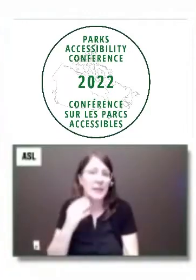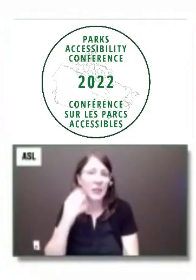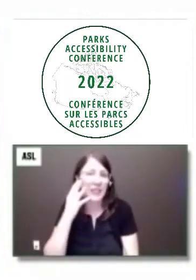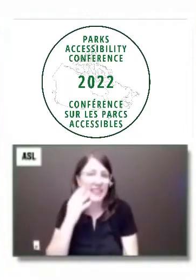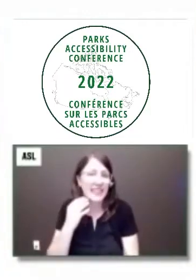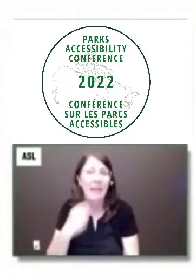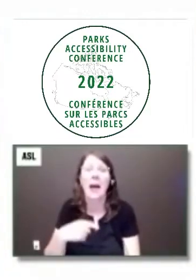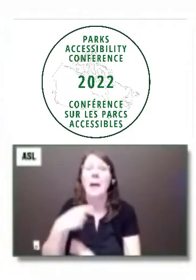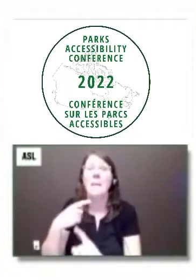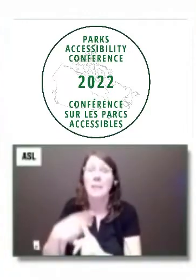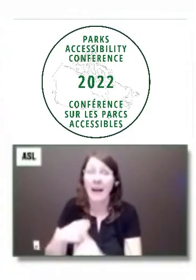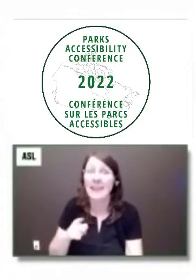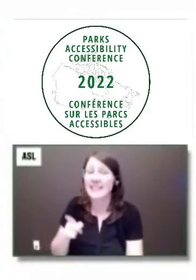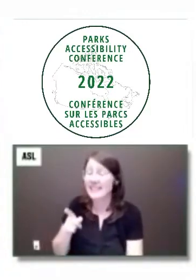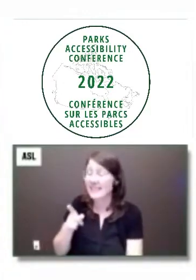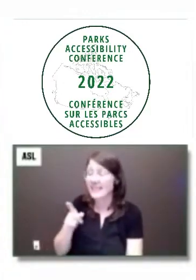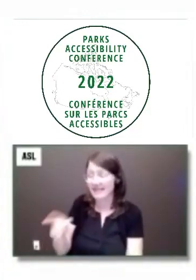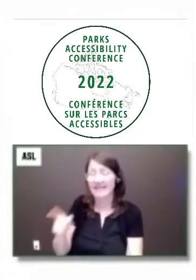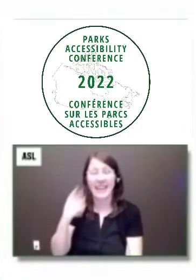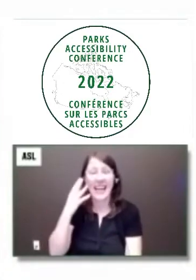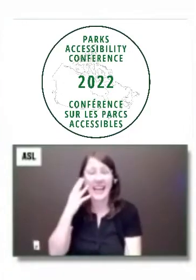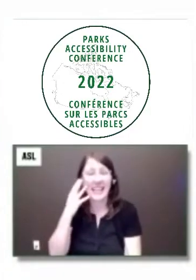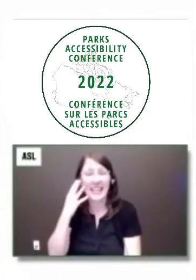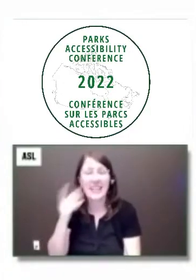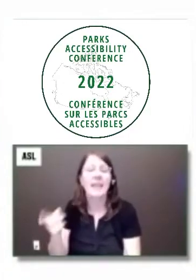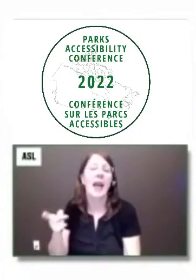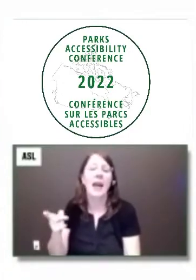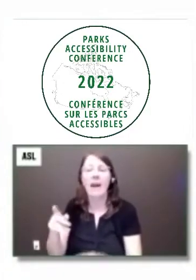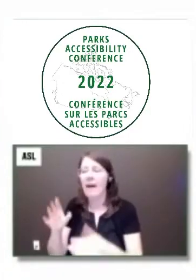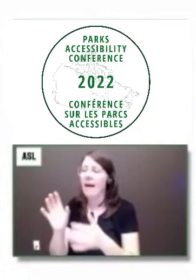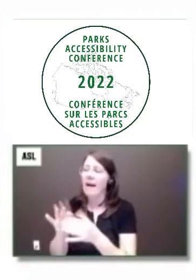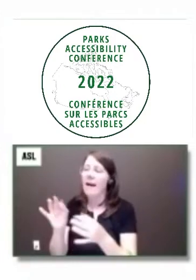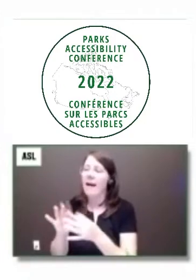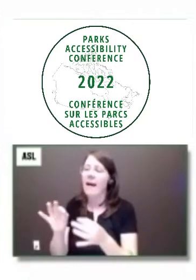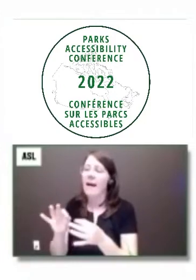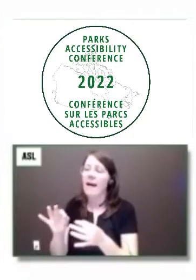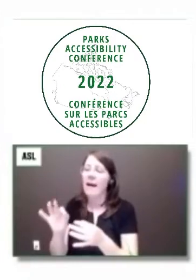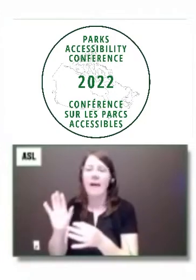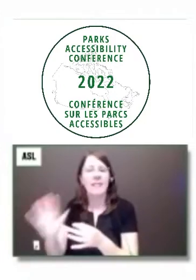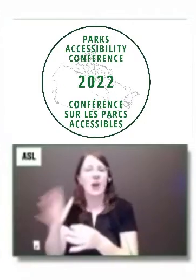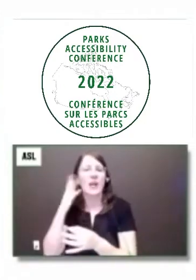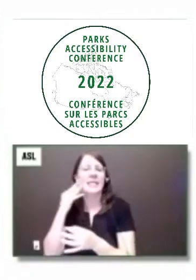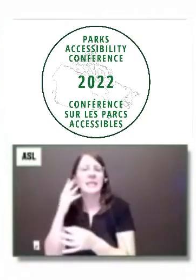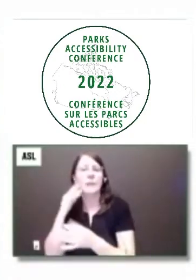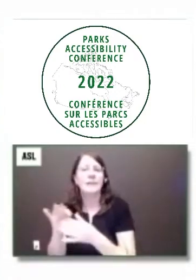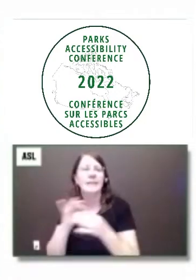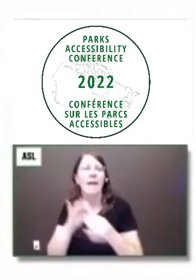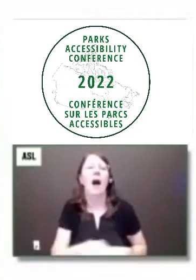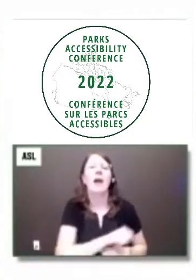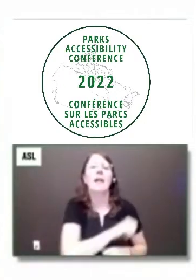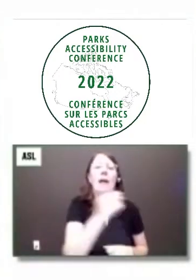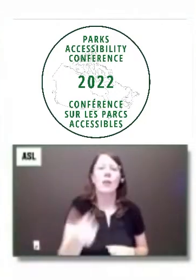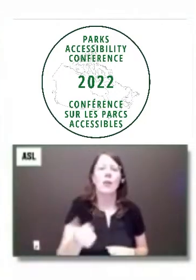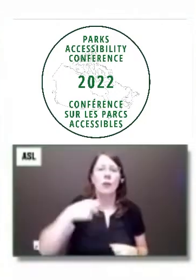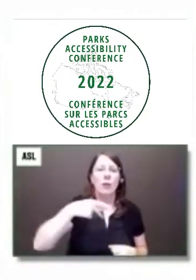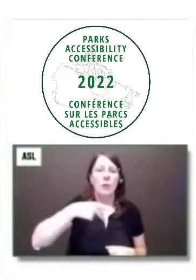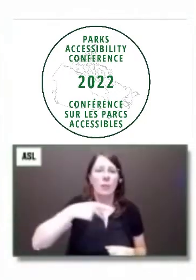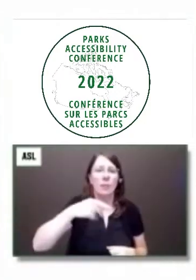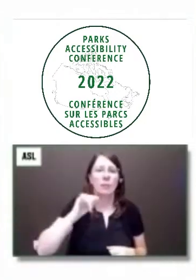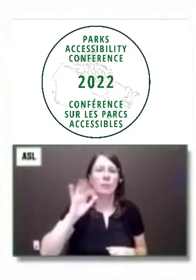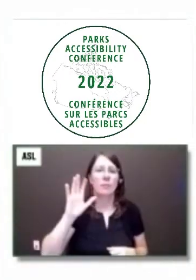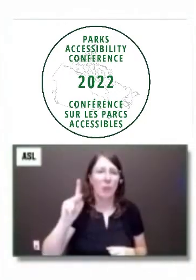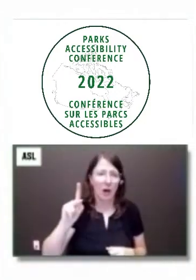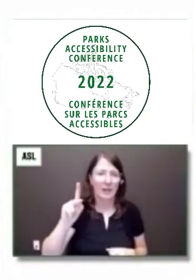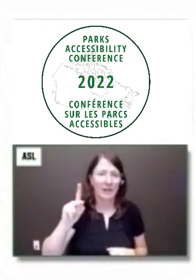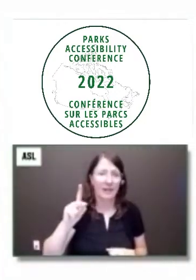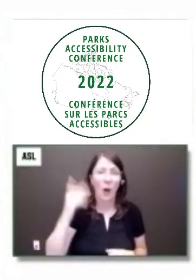people hadn't been in these parks before. And so we're basically collecting even more data